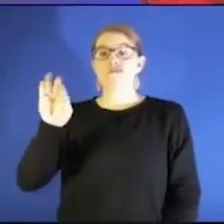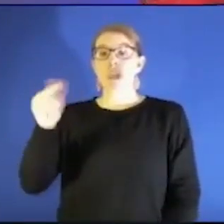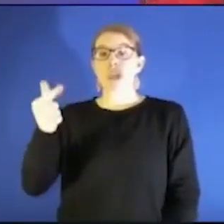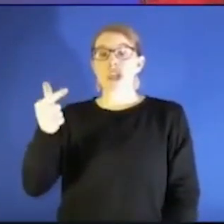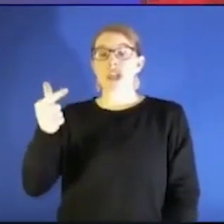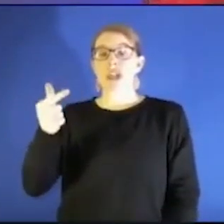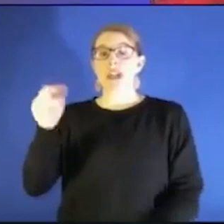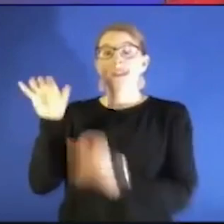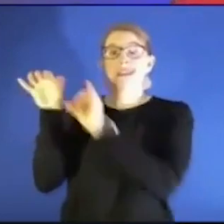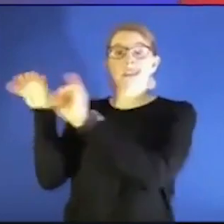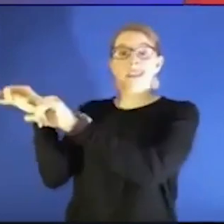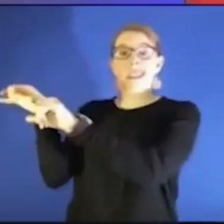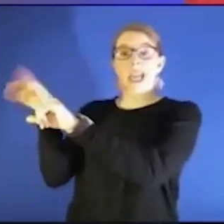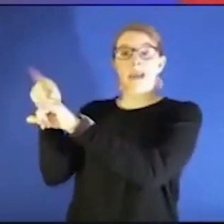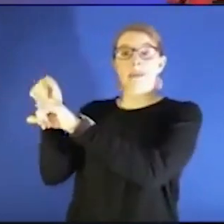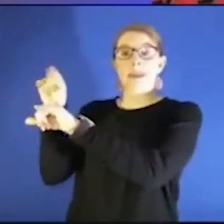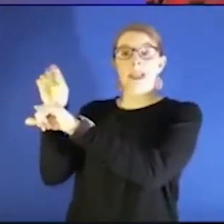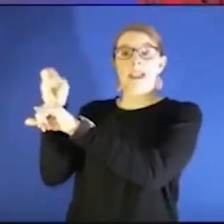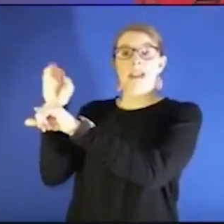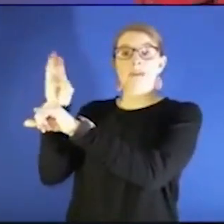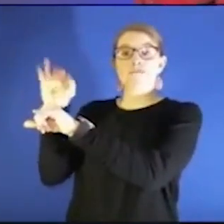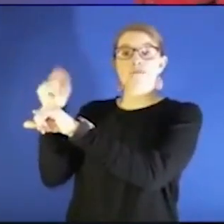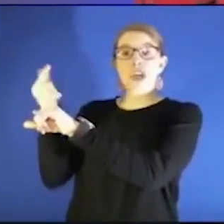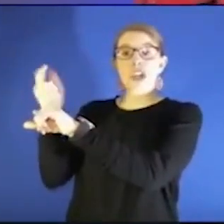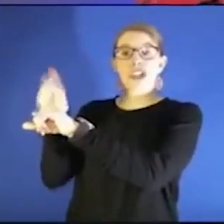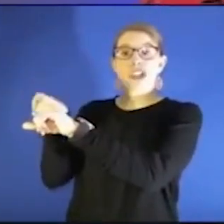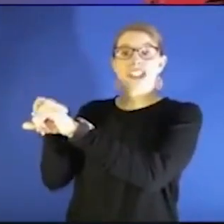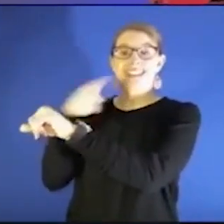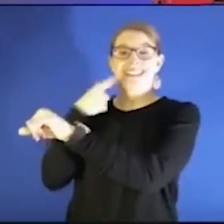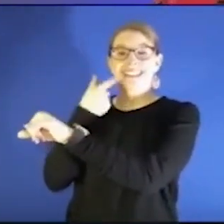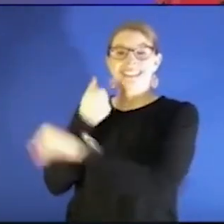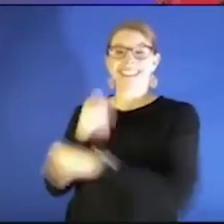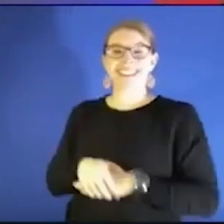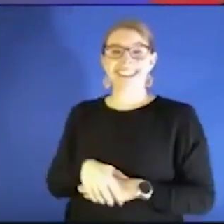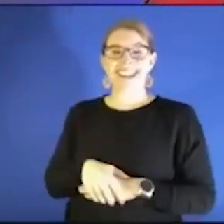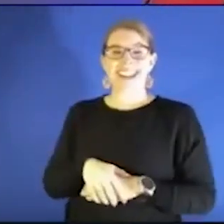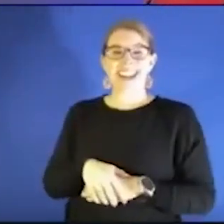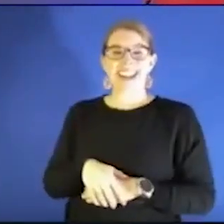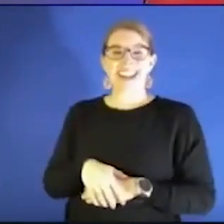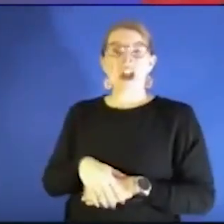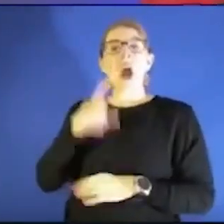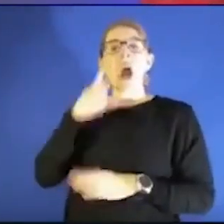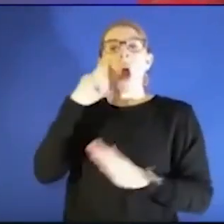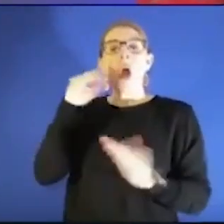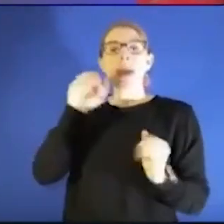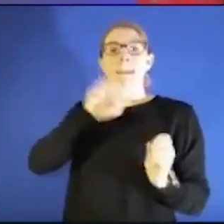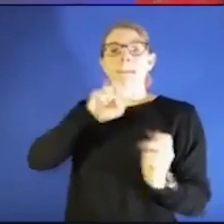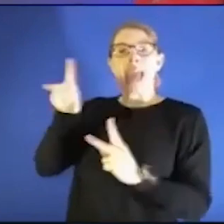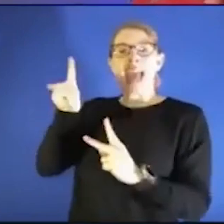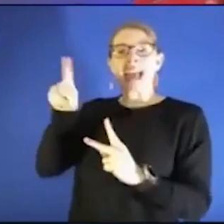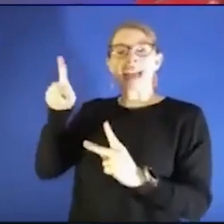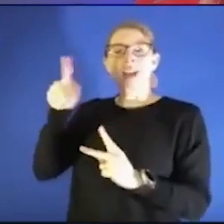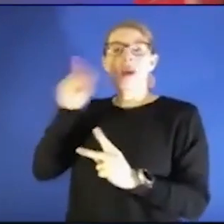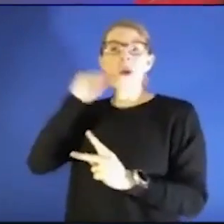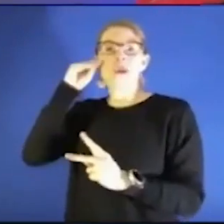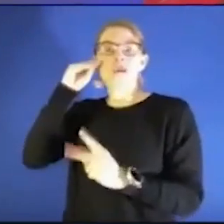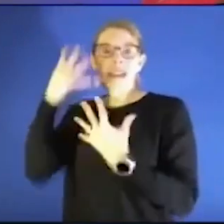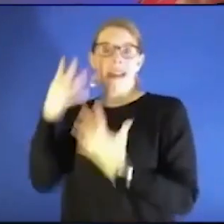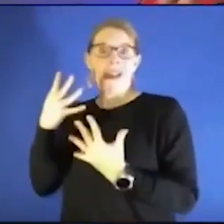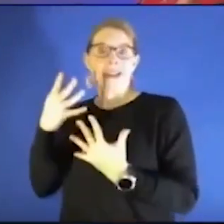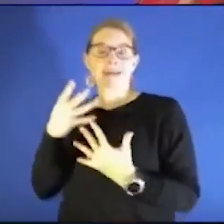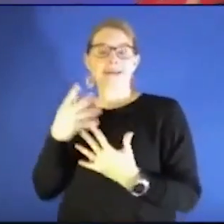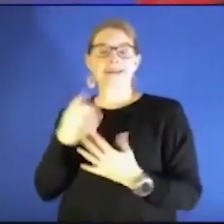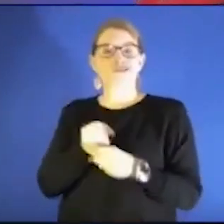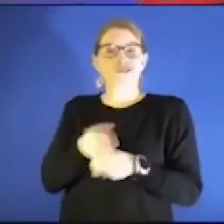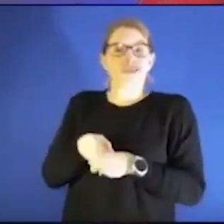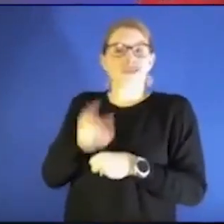They should stay in Pittsburgh. They're going to be going back to Pittsburgh. Really sad, we hope. Okay, so, but while they're here, they're going to be out with our people. They're going to be